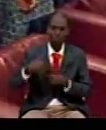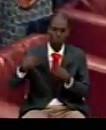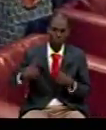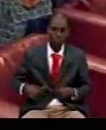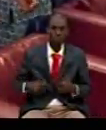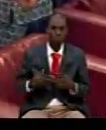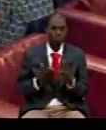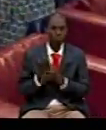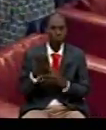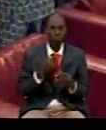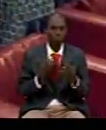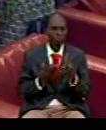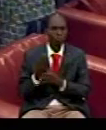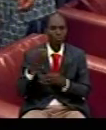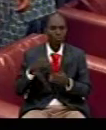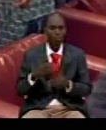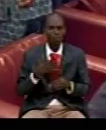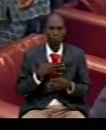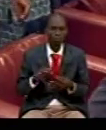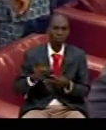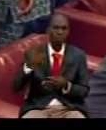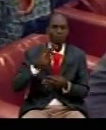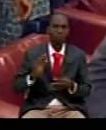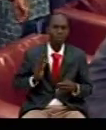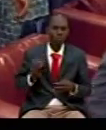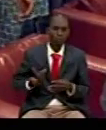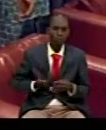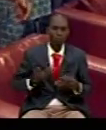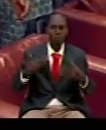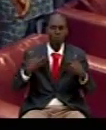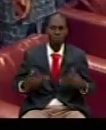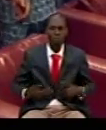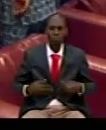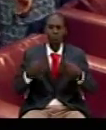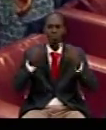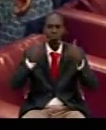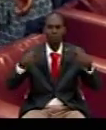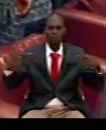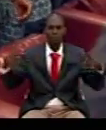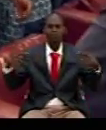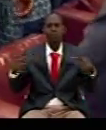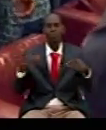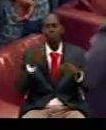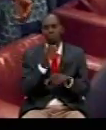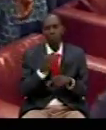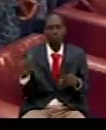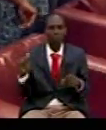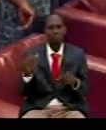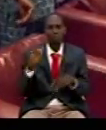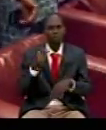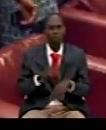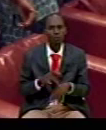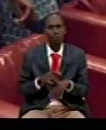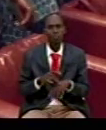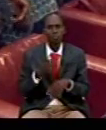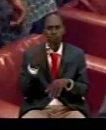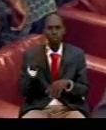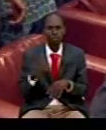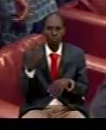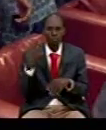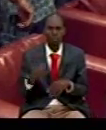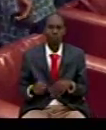in my soul, in my spirit, in my body, in my language, in my words. A touch of the coal of